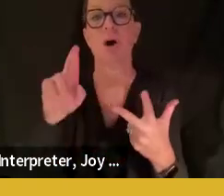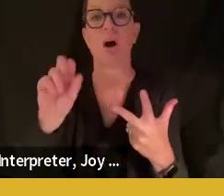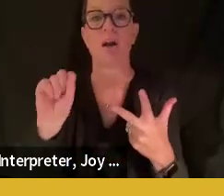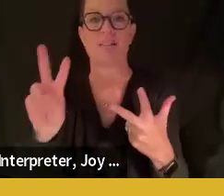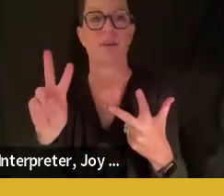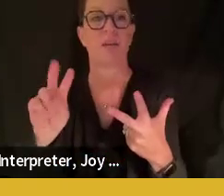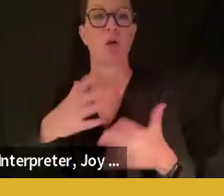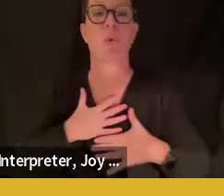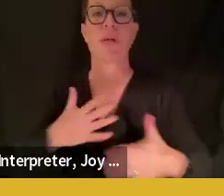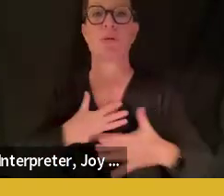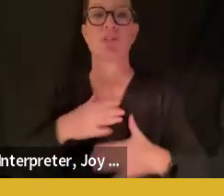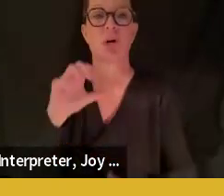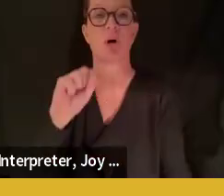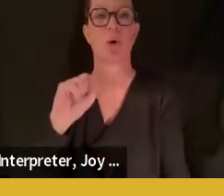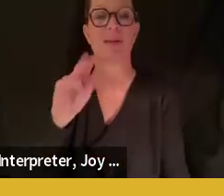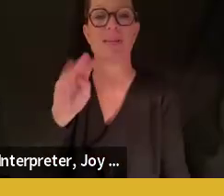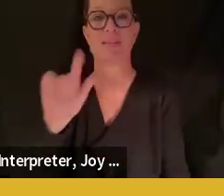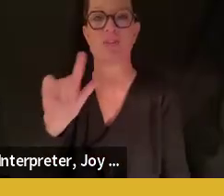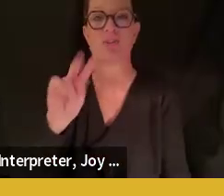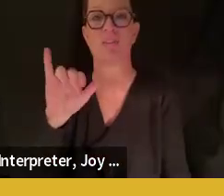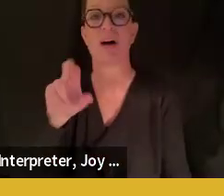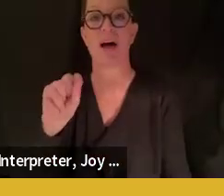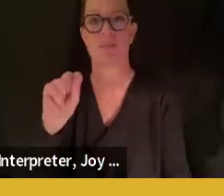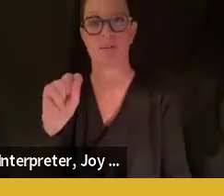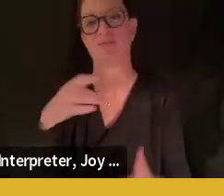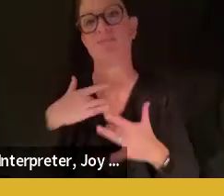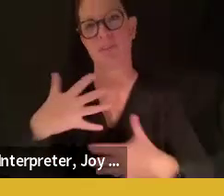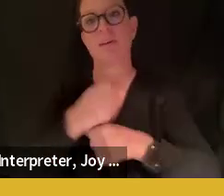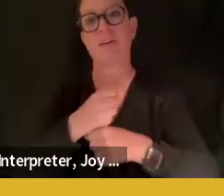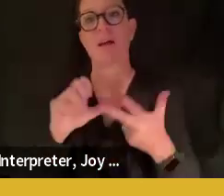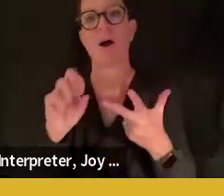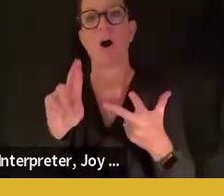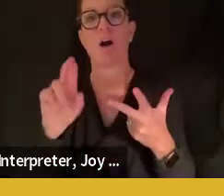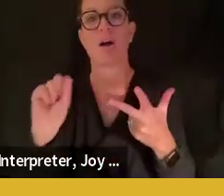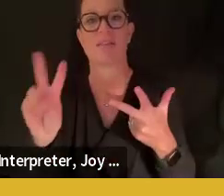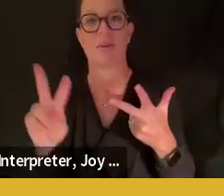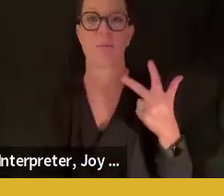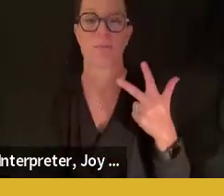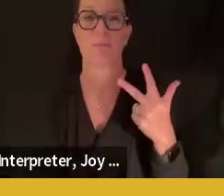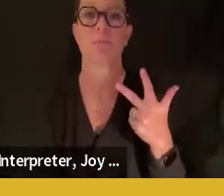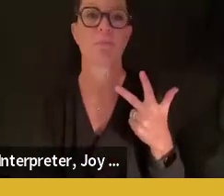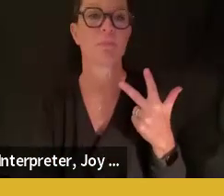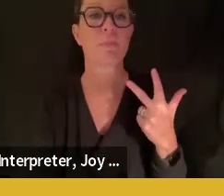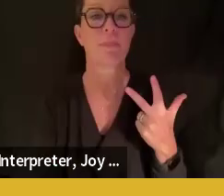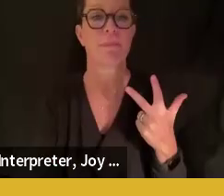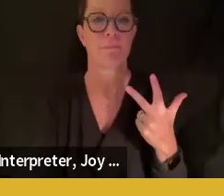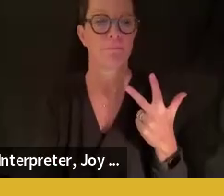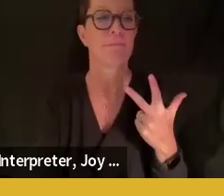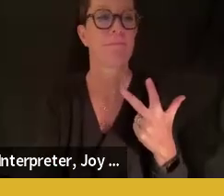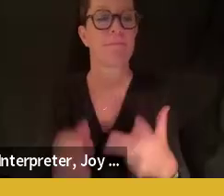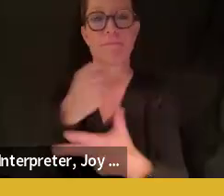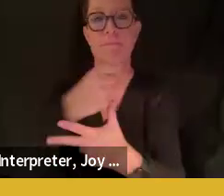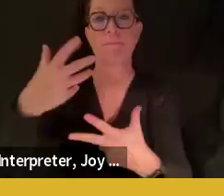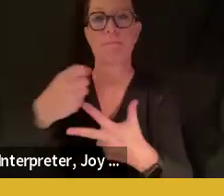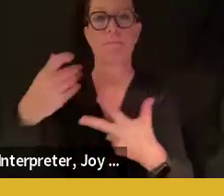and respiratory syncytial virus, abbreviated as RSV. We will go